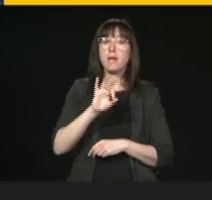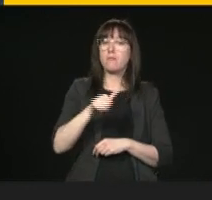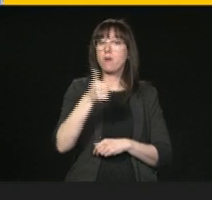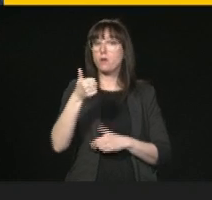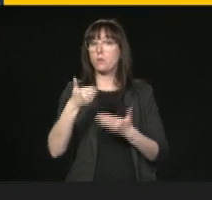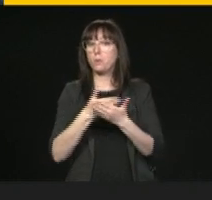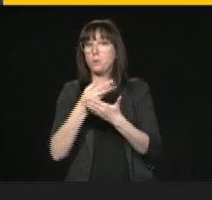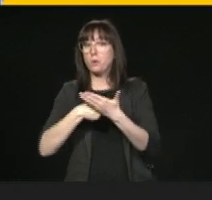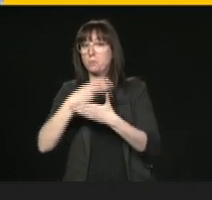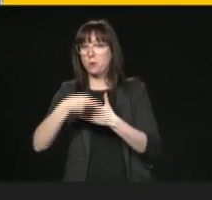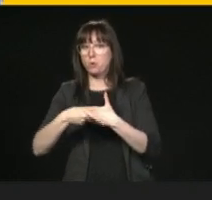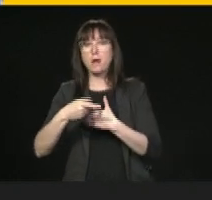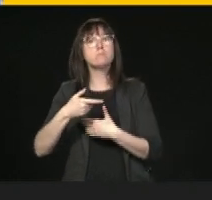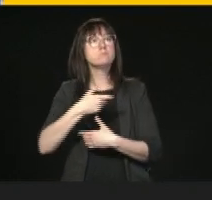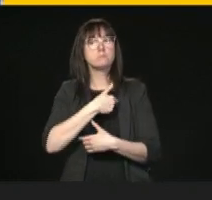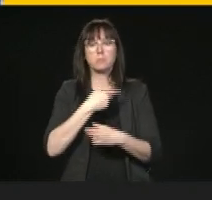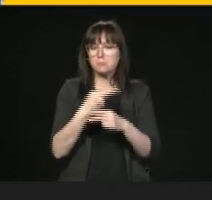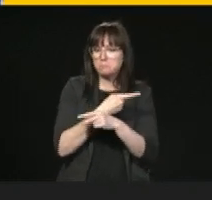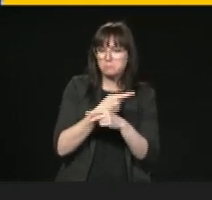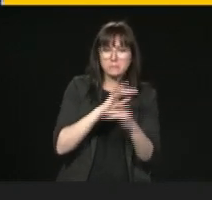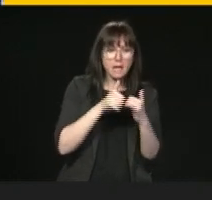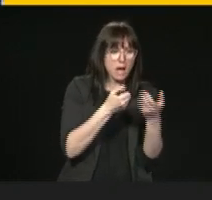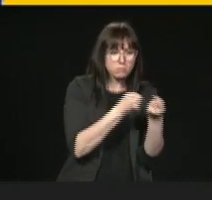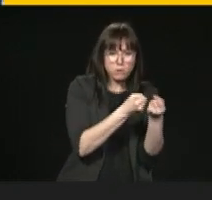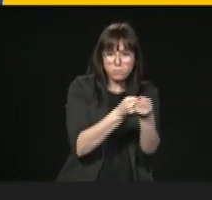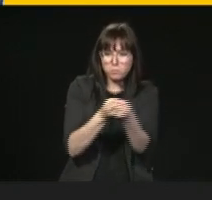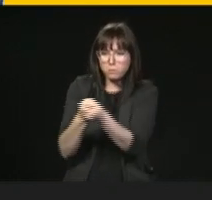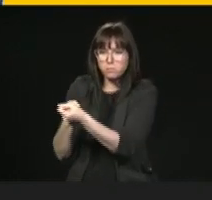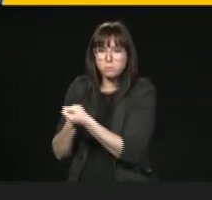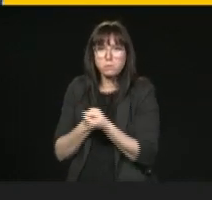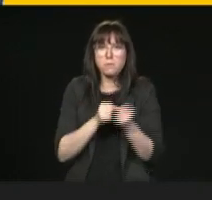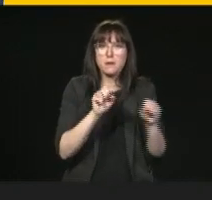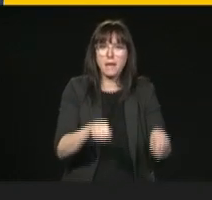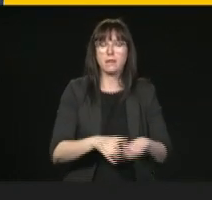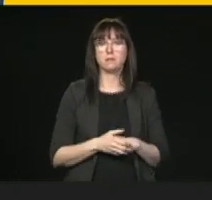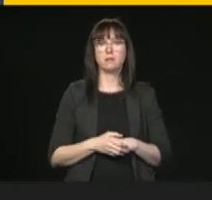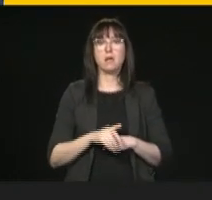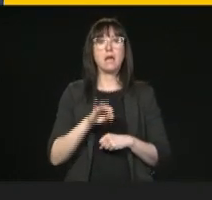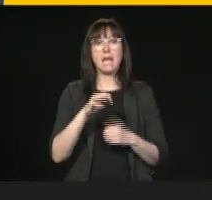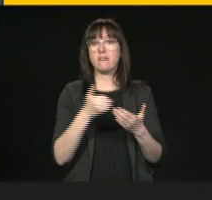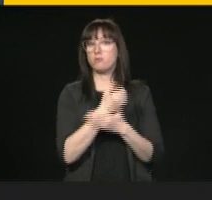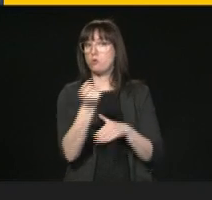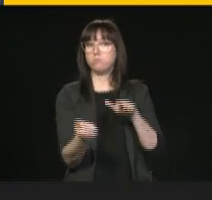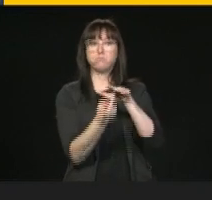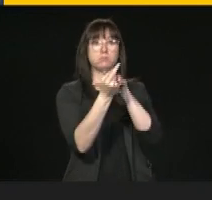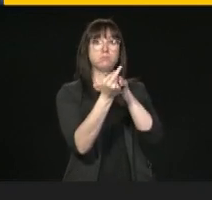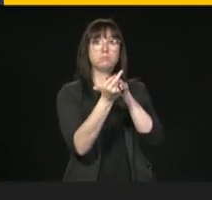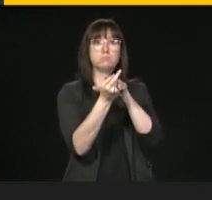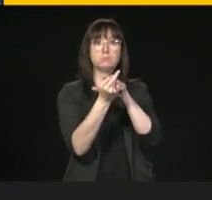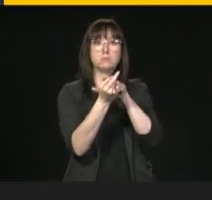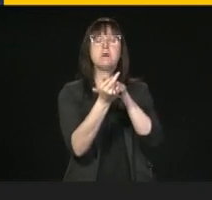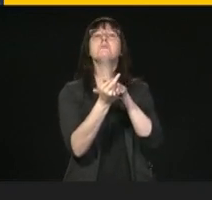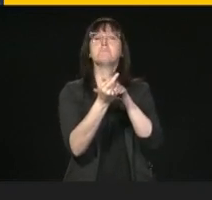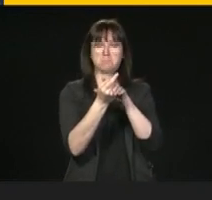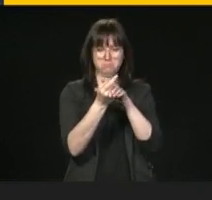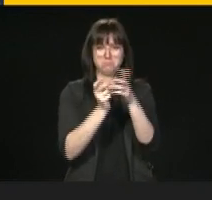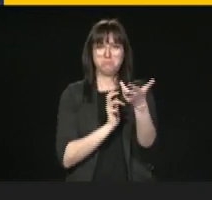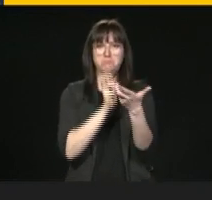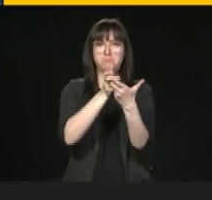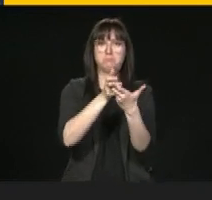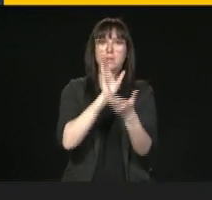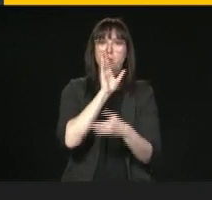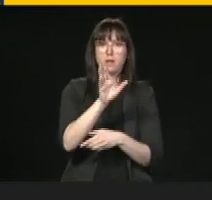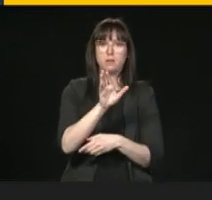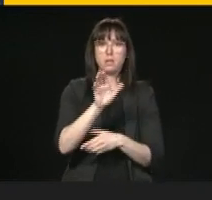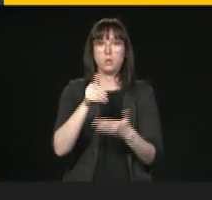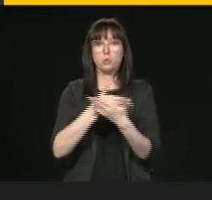this time. So as we have new things that we need to introduce, people that are facing challenges, we need to support vulnerable Canadians